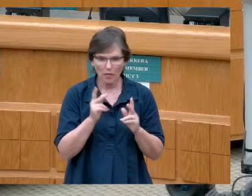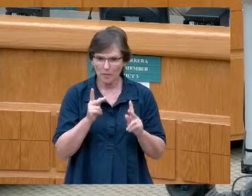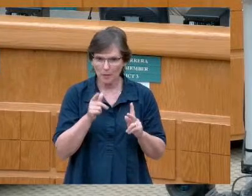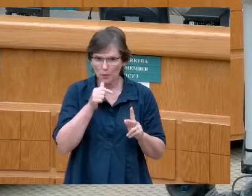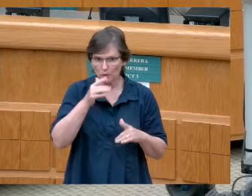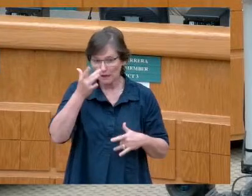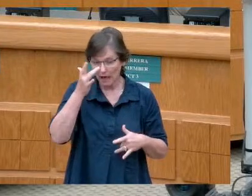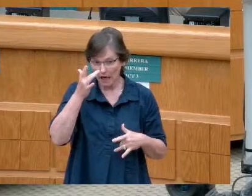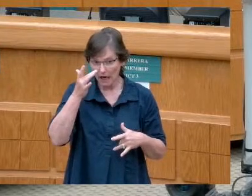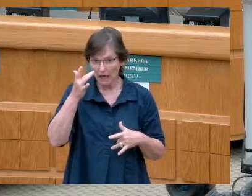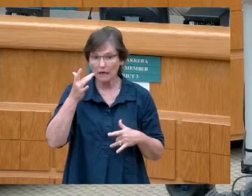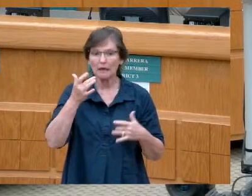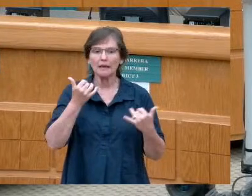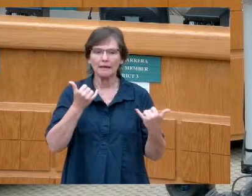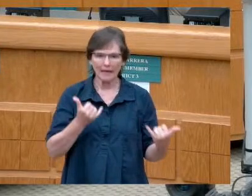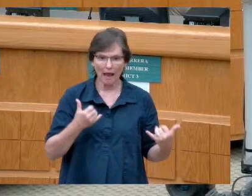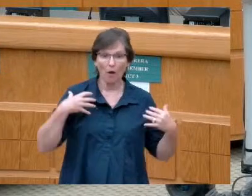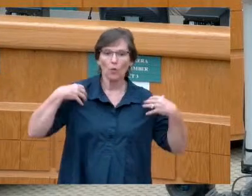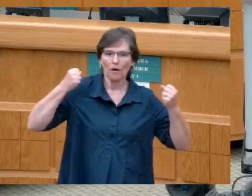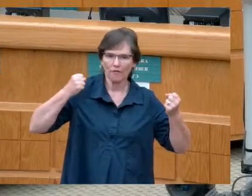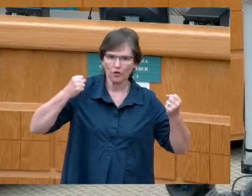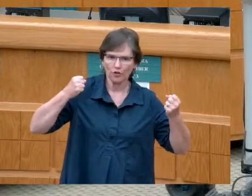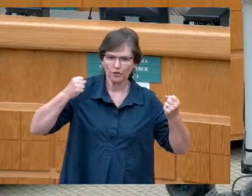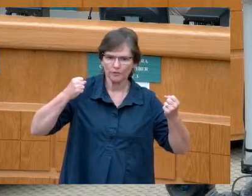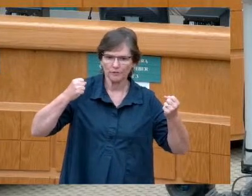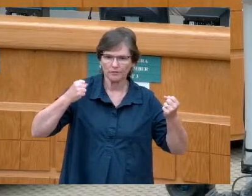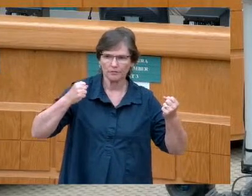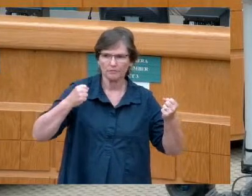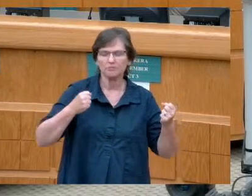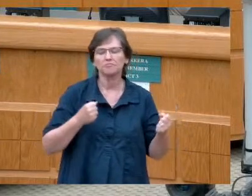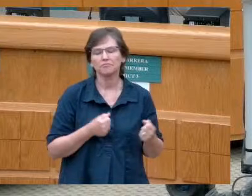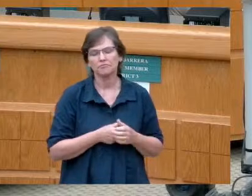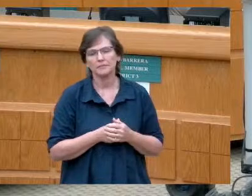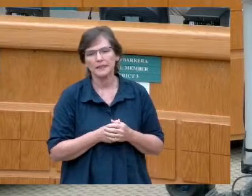54% are still active. And